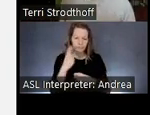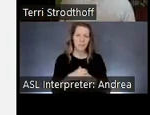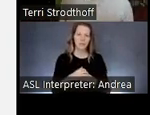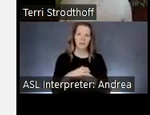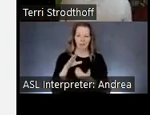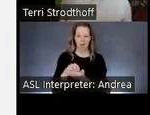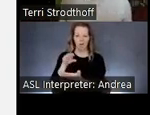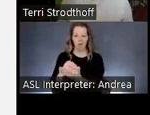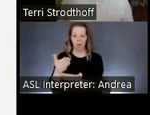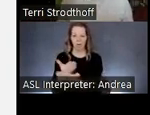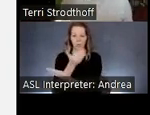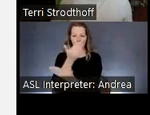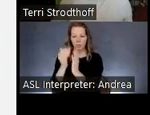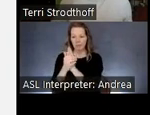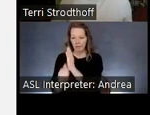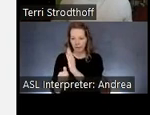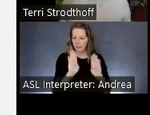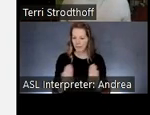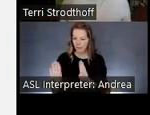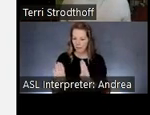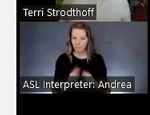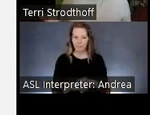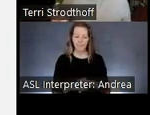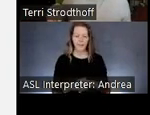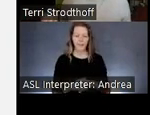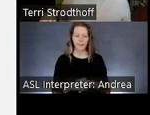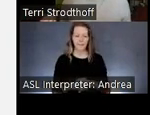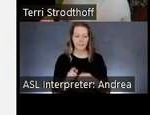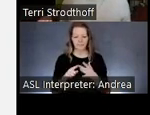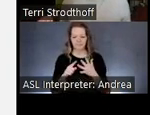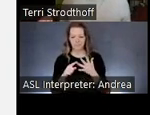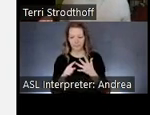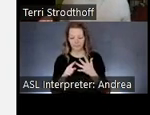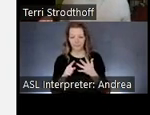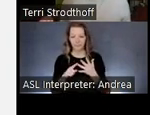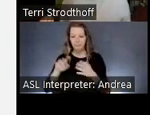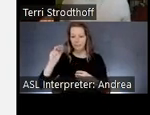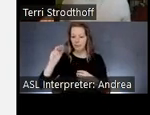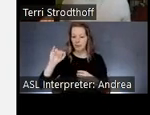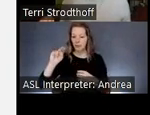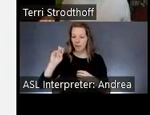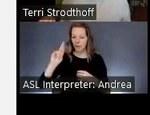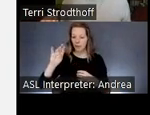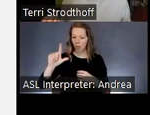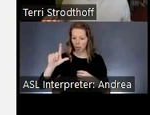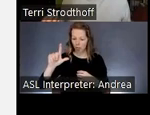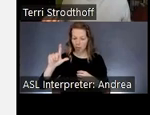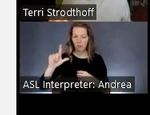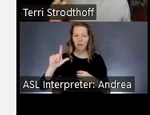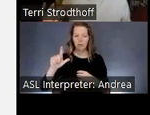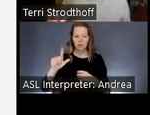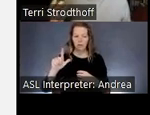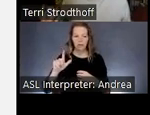learning new skills, unpacking that behavior. The other element that we walk through is mineral, and mineral is about